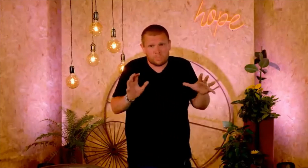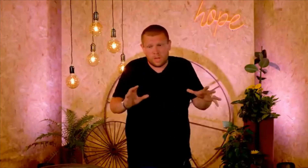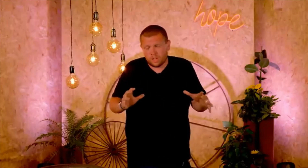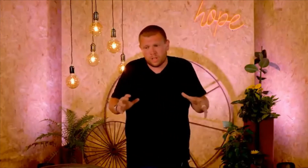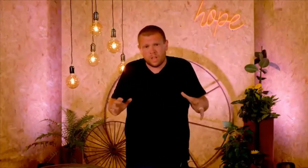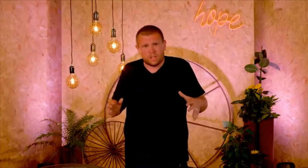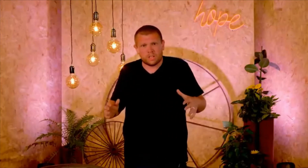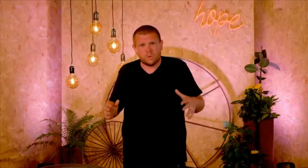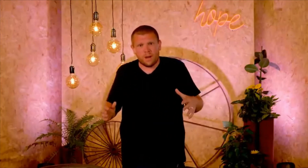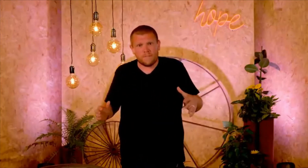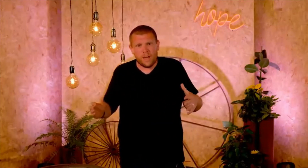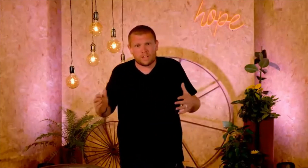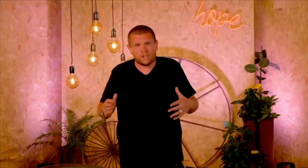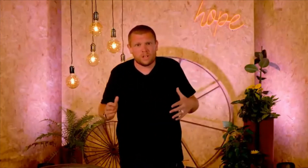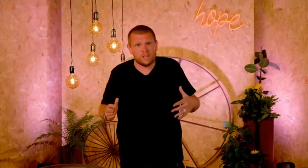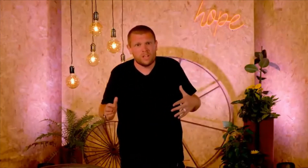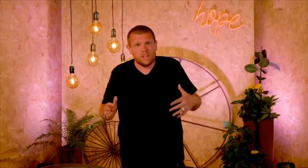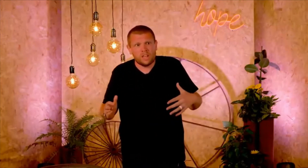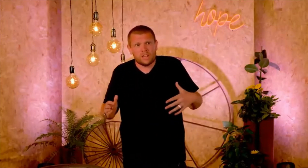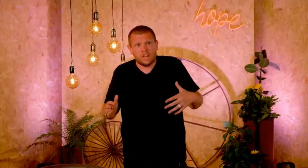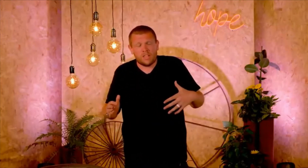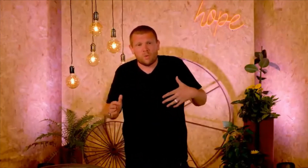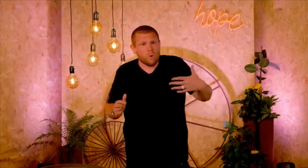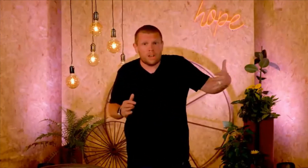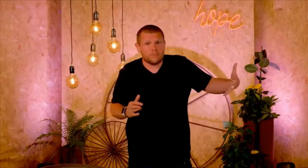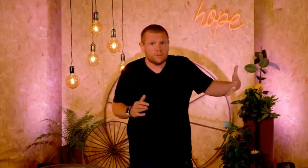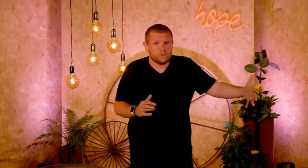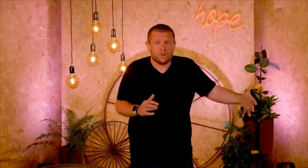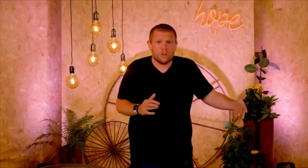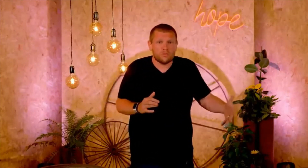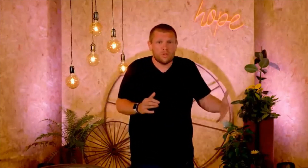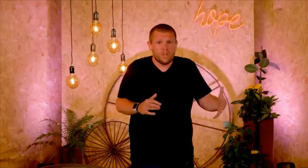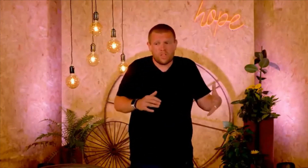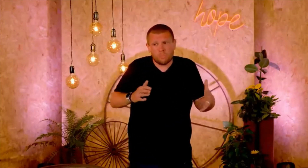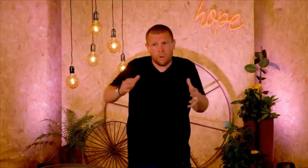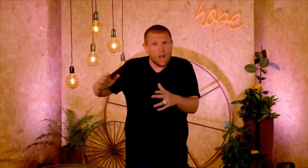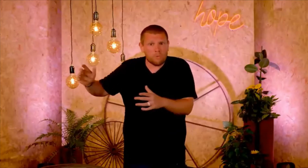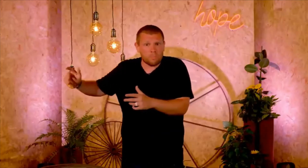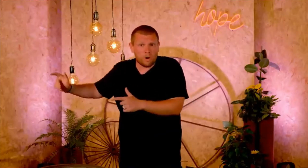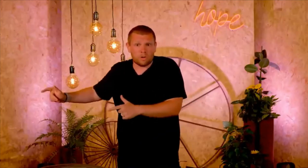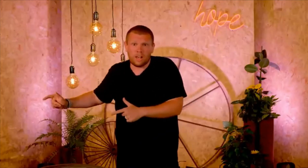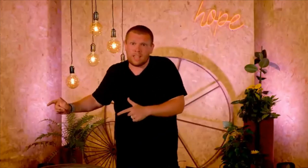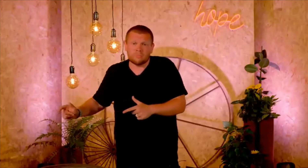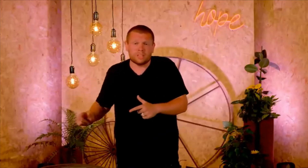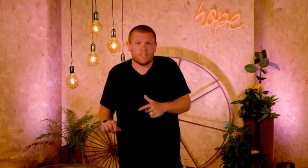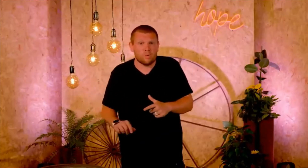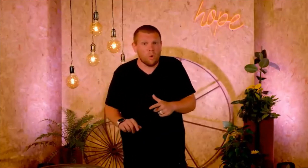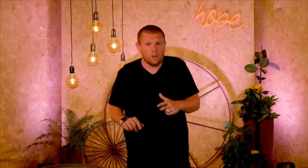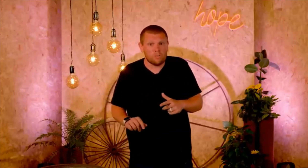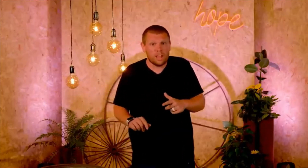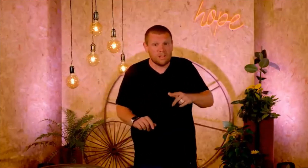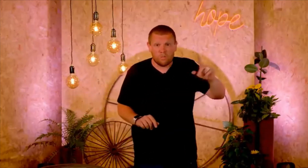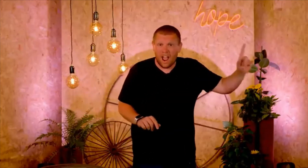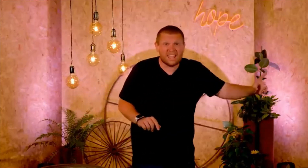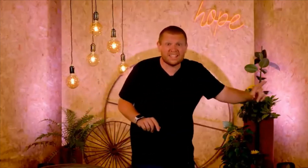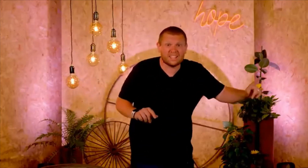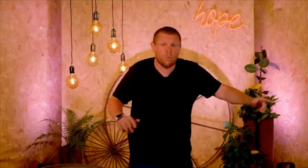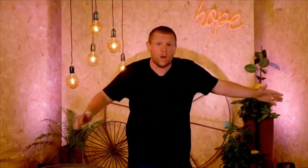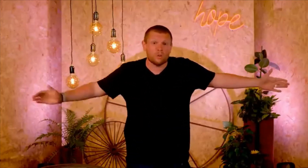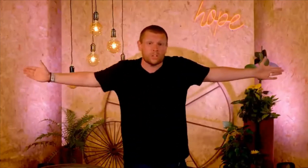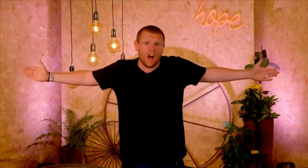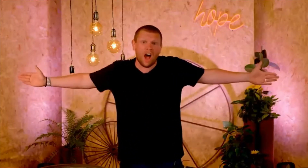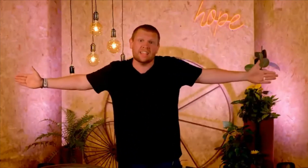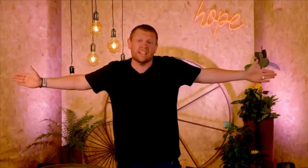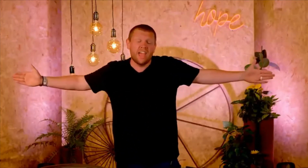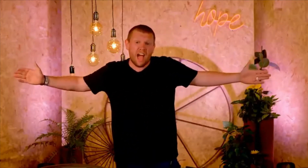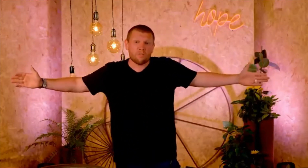suspicion to affection. And the wonderful truth that the Bible proclaims is that the one who really reigns is